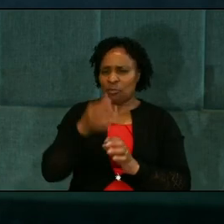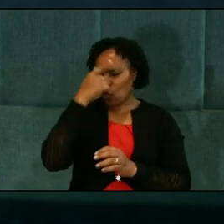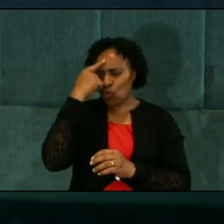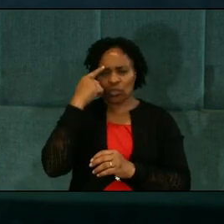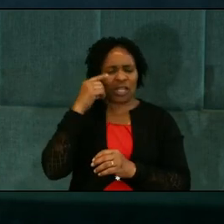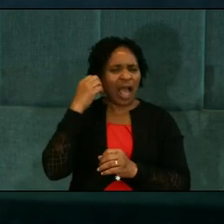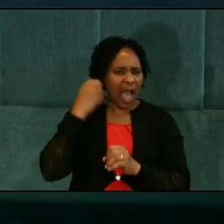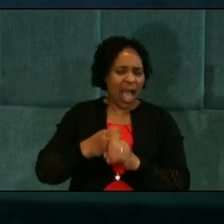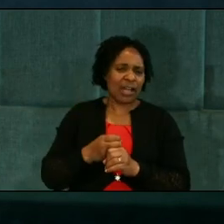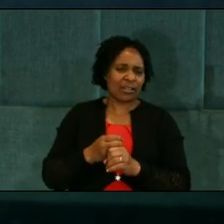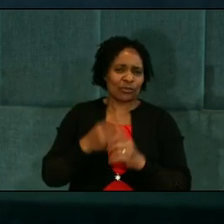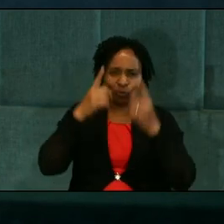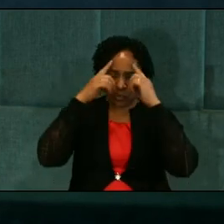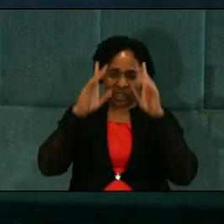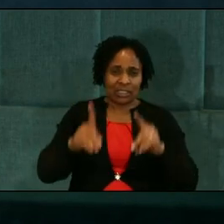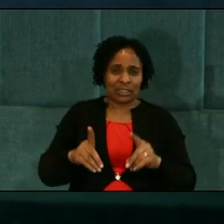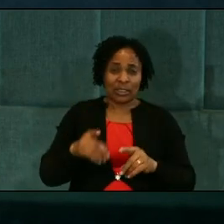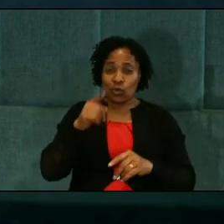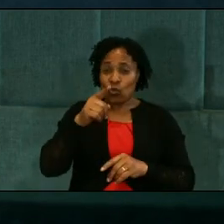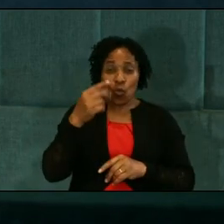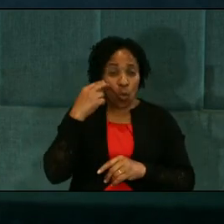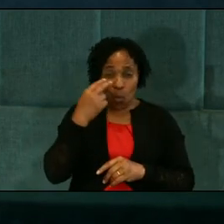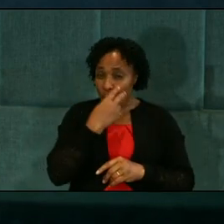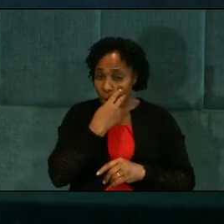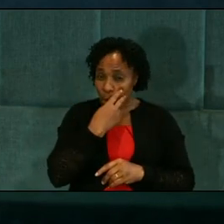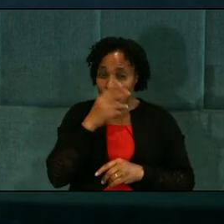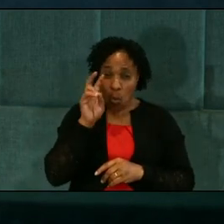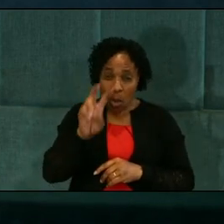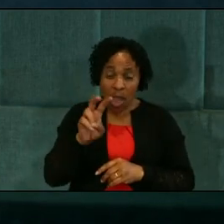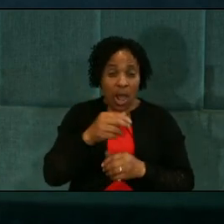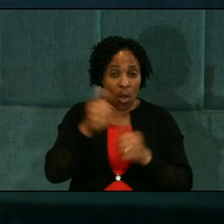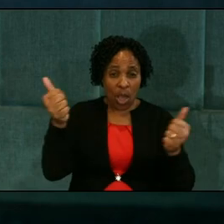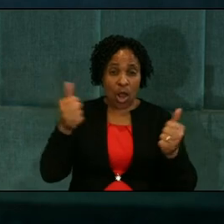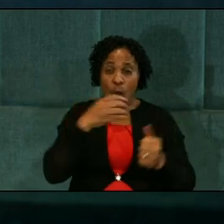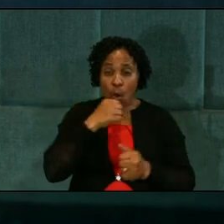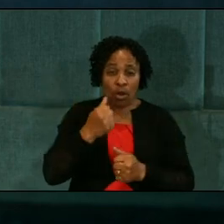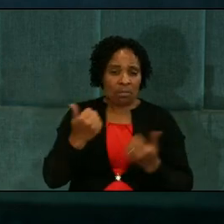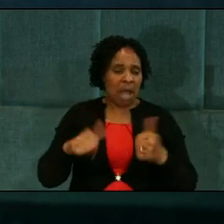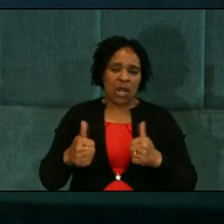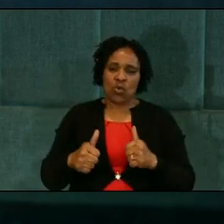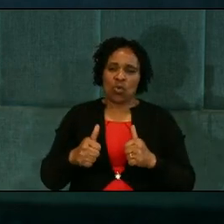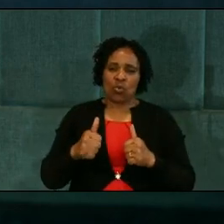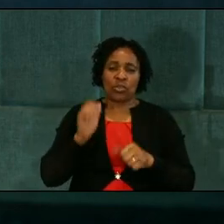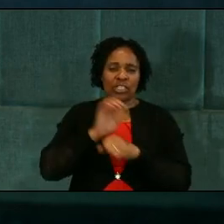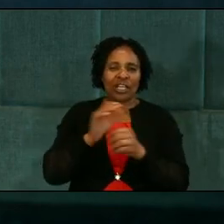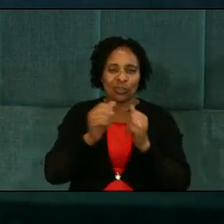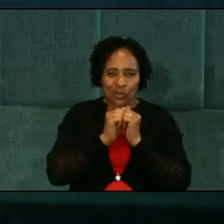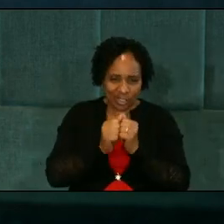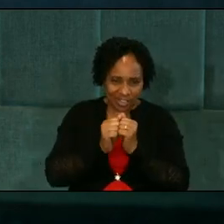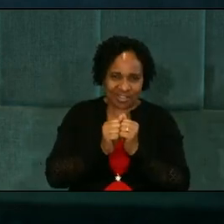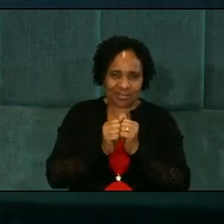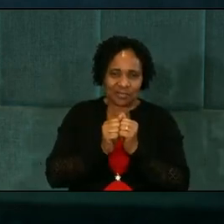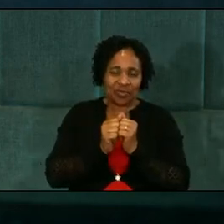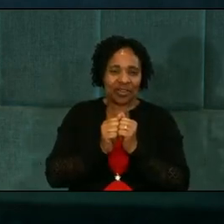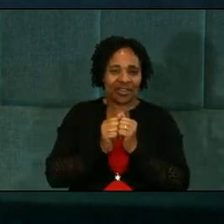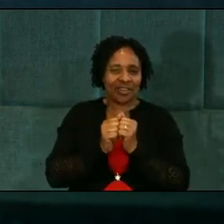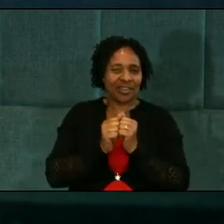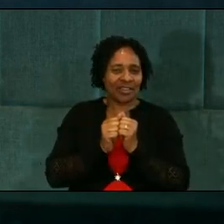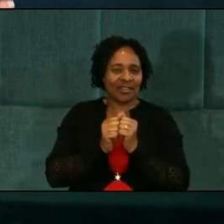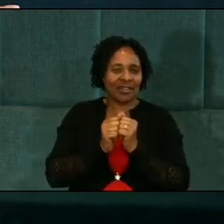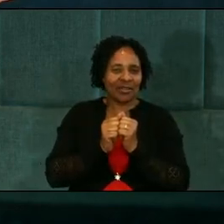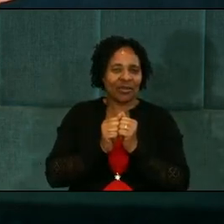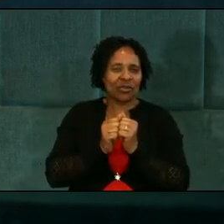sleep. We're not too cold, oh, can't sleep. Is the church with me? Yes. Oh, Lord. I hope you get in the